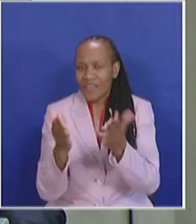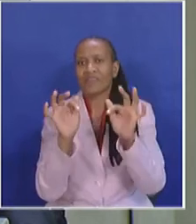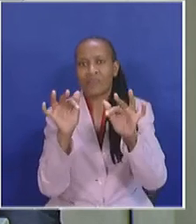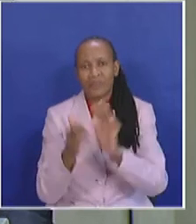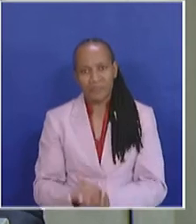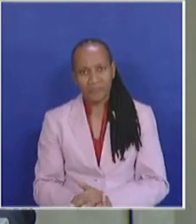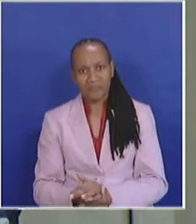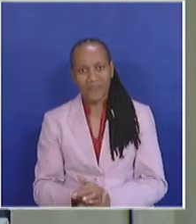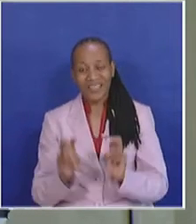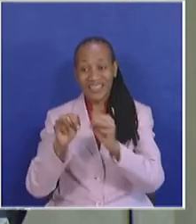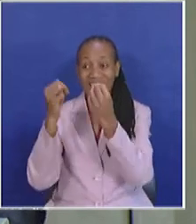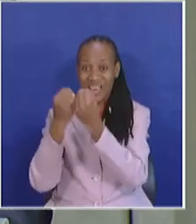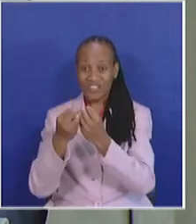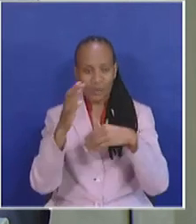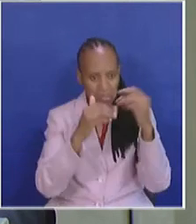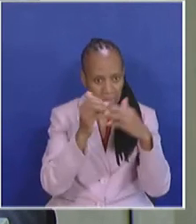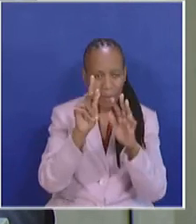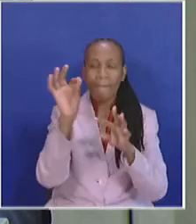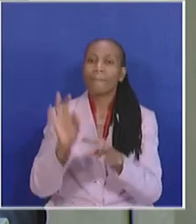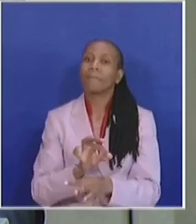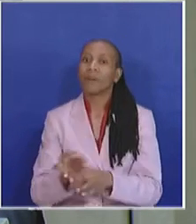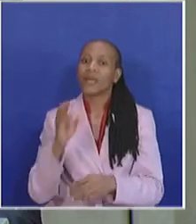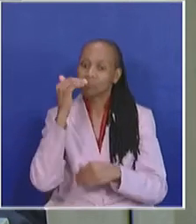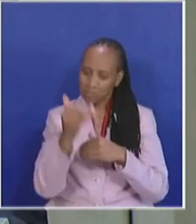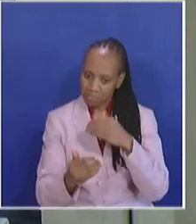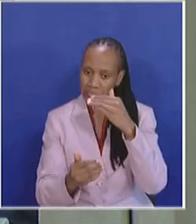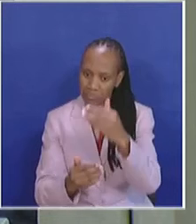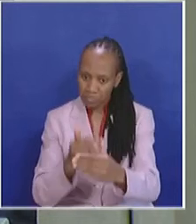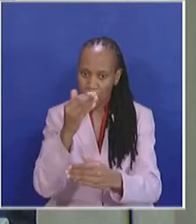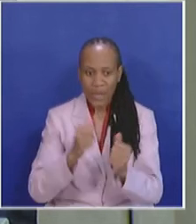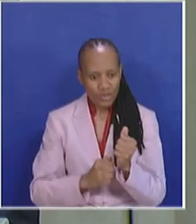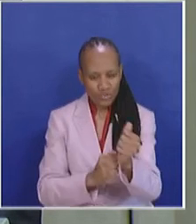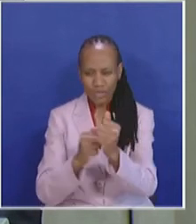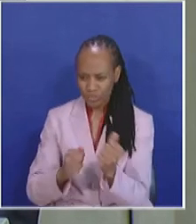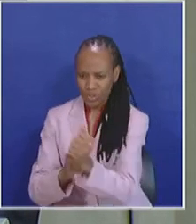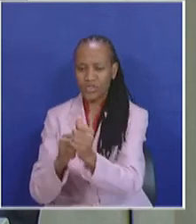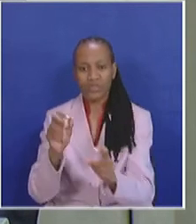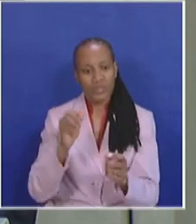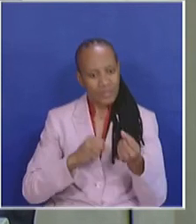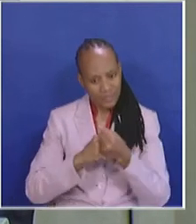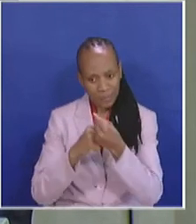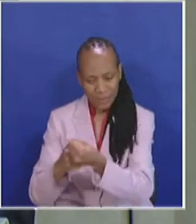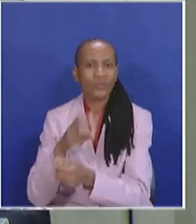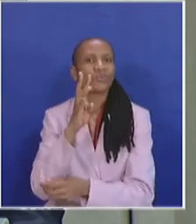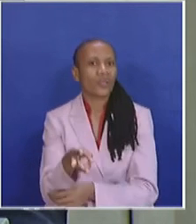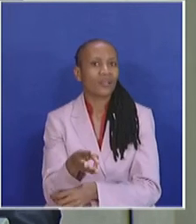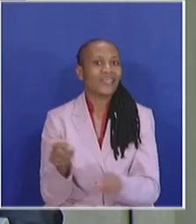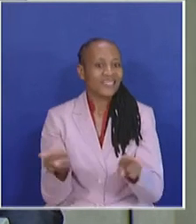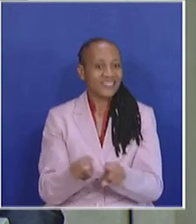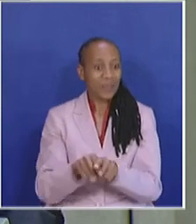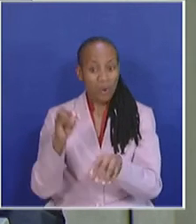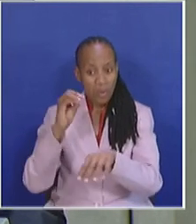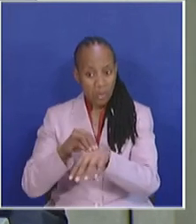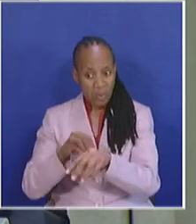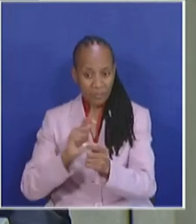the National Infrastructure Plan ought to continue to support strategic sectors of our economy and unlocking the bottlenecks in the